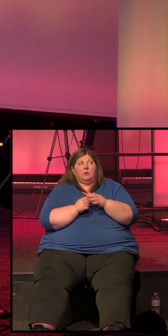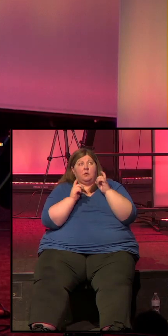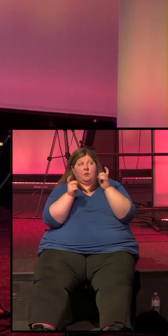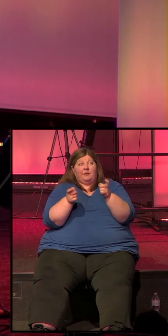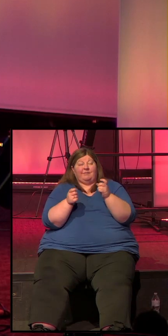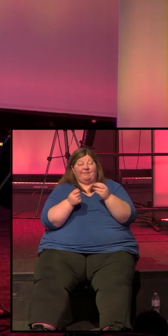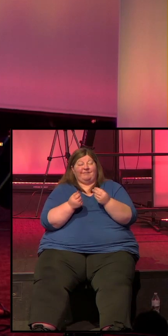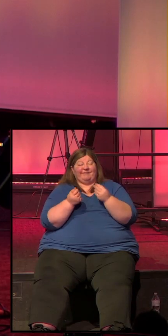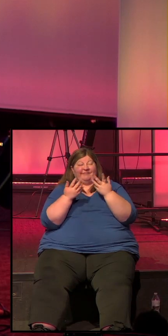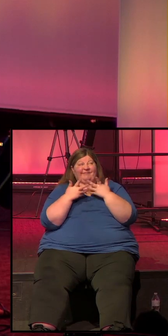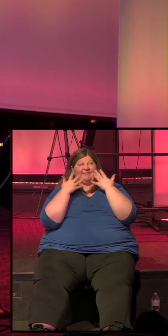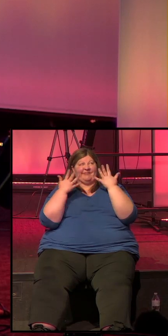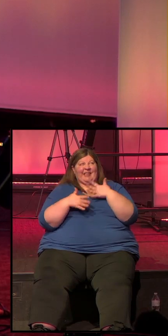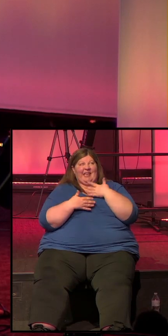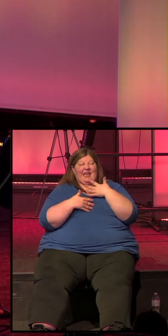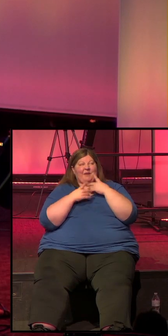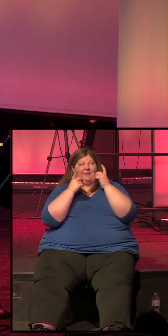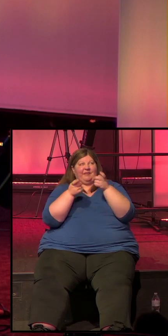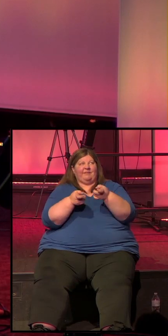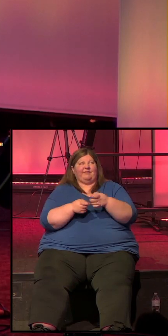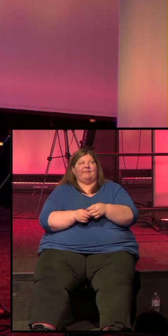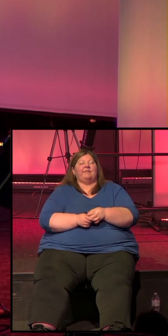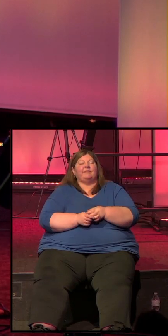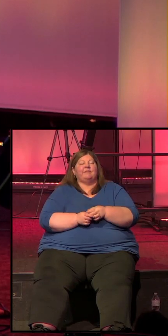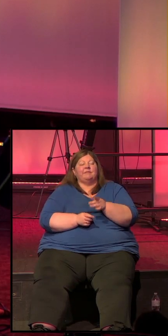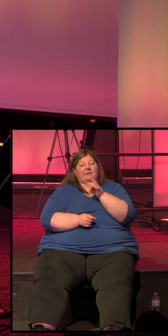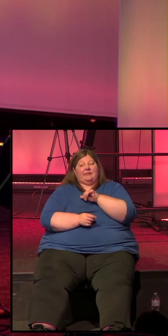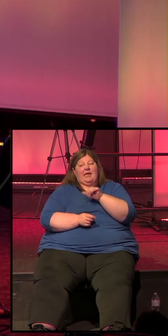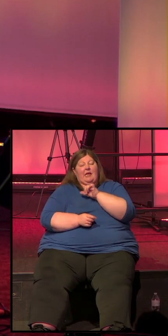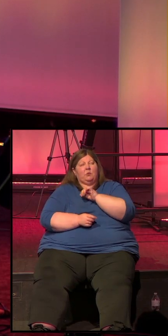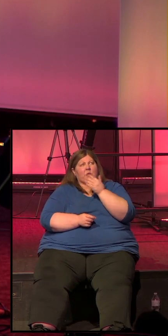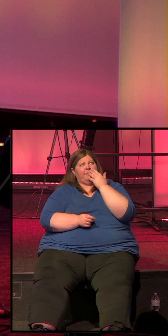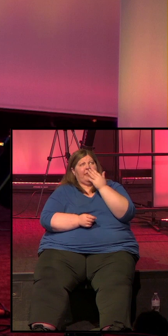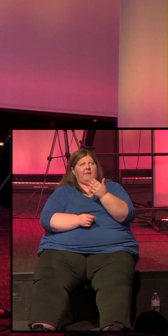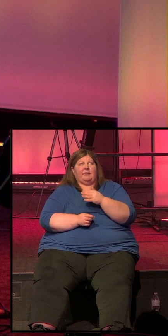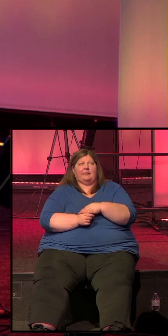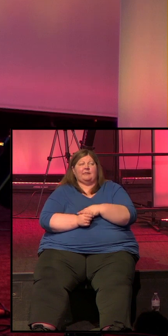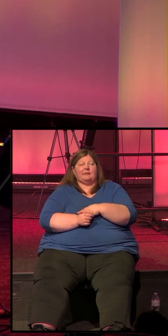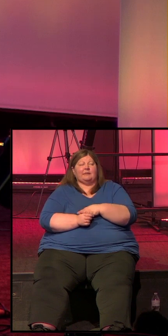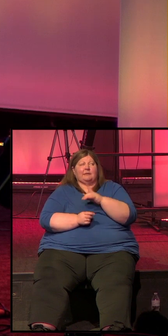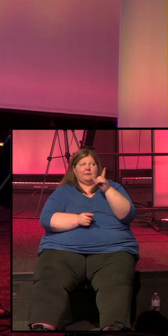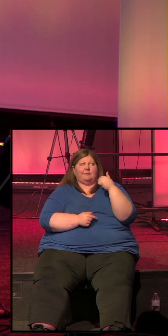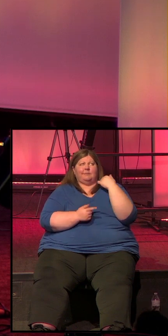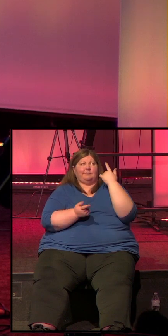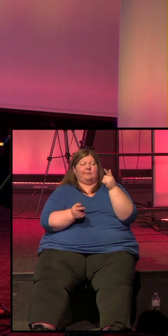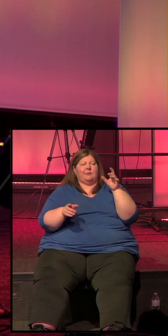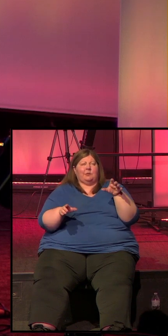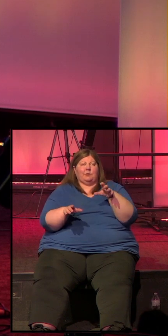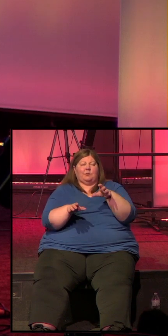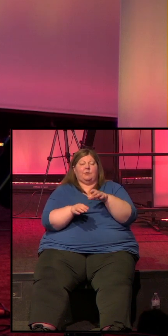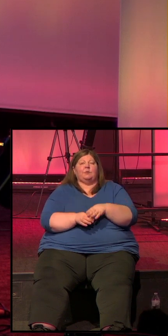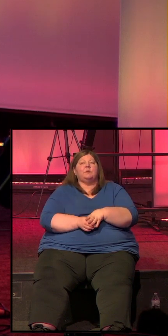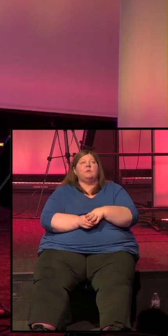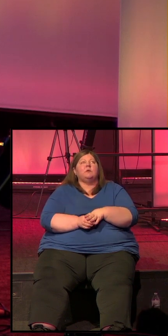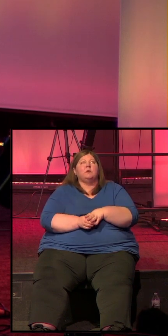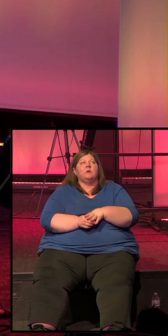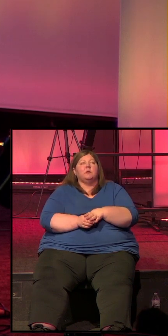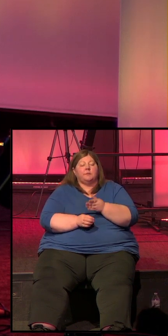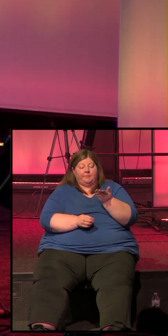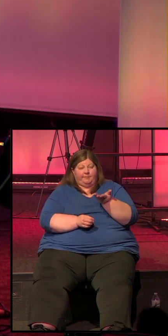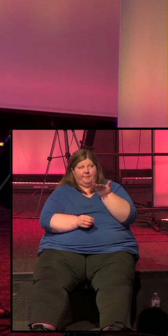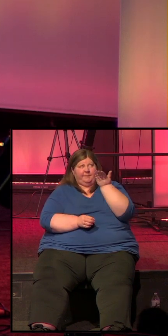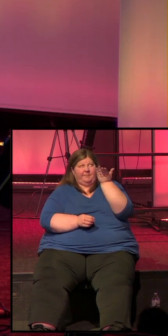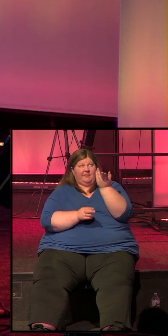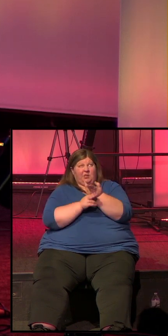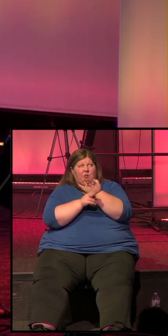cheerful heart. We do so out of an attitude of just thankfulness of what you have done on our behalf. And so would you take these gifts and use them?